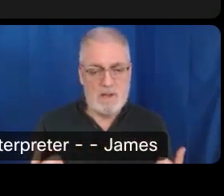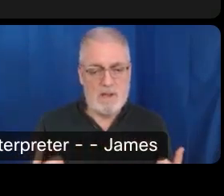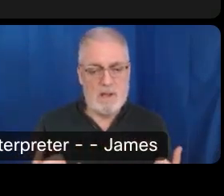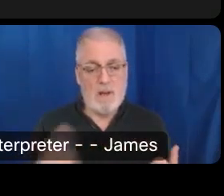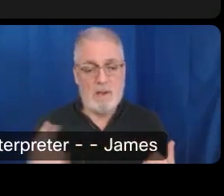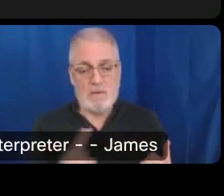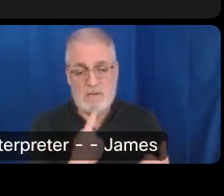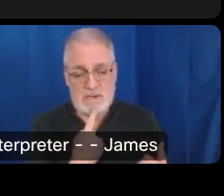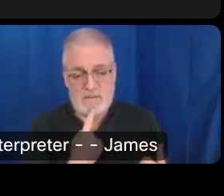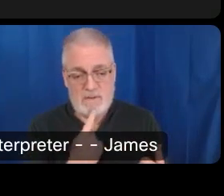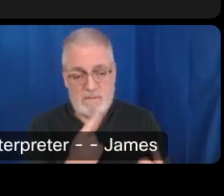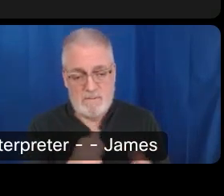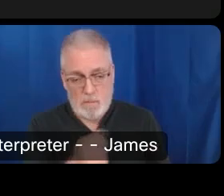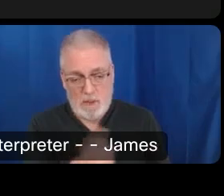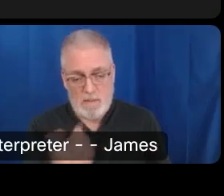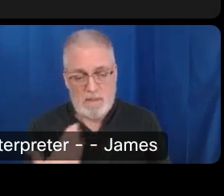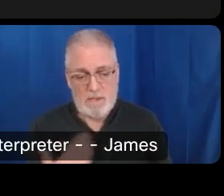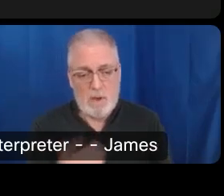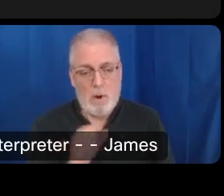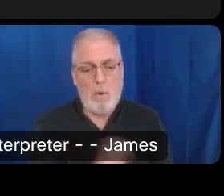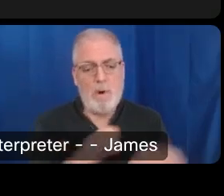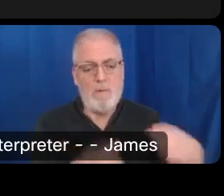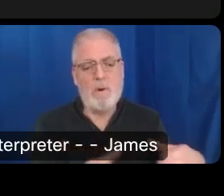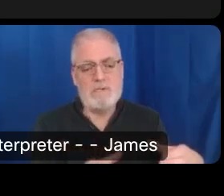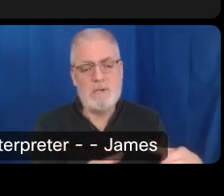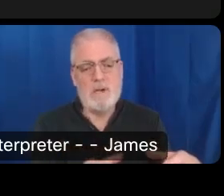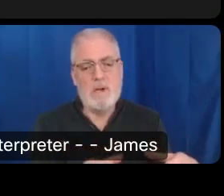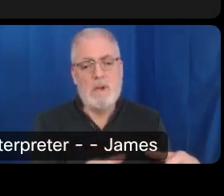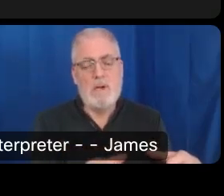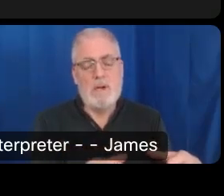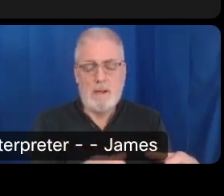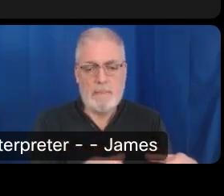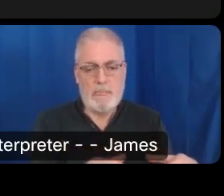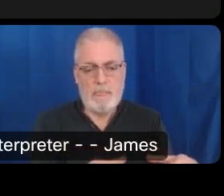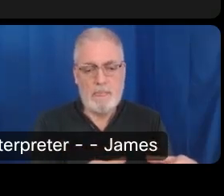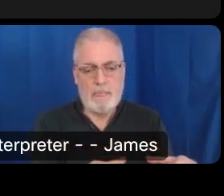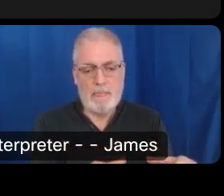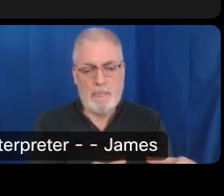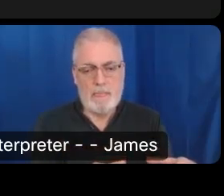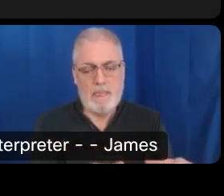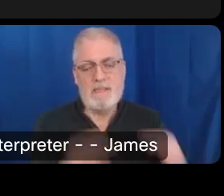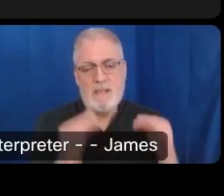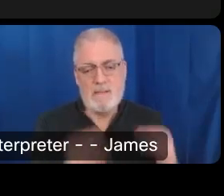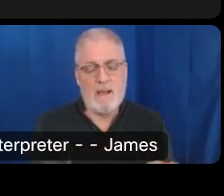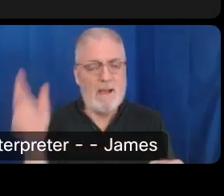there, workforce, which is definitely, it's definitely a priority. I hear about it all the time. Sometimes when you ask people, what are your top